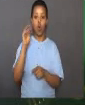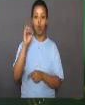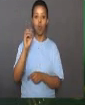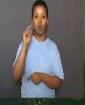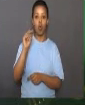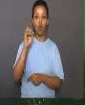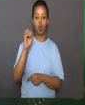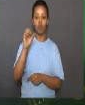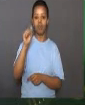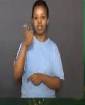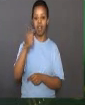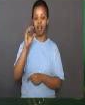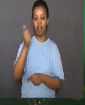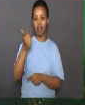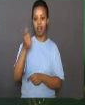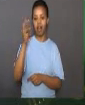monosaccharides,